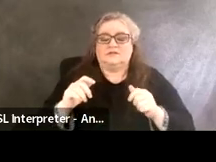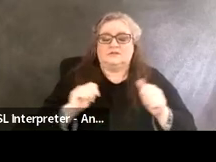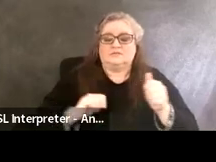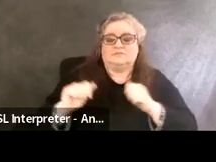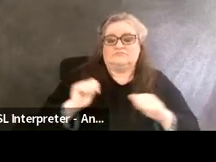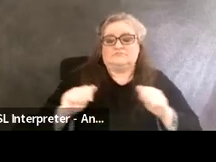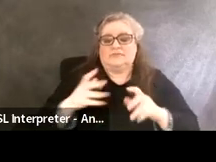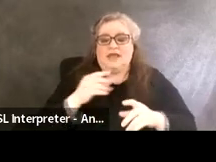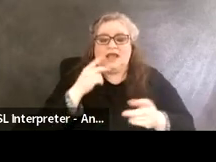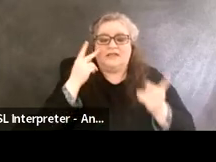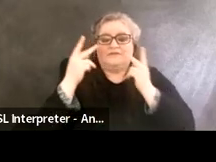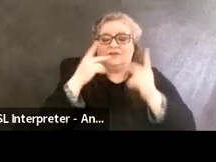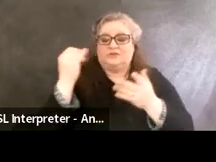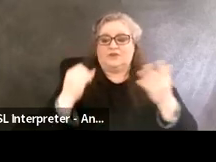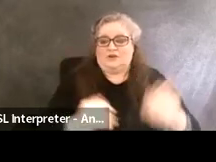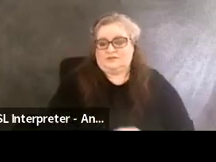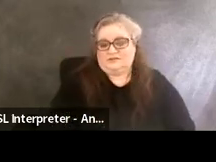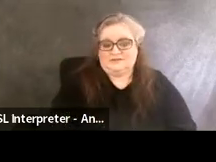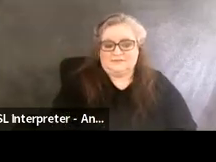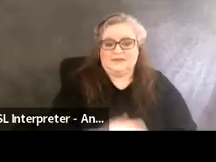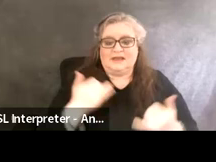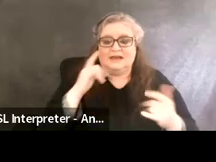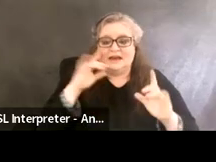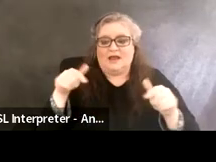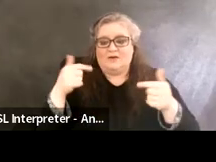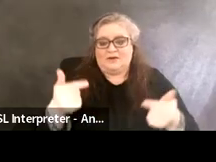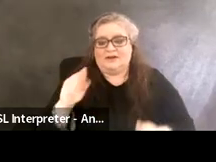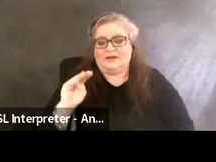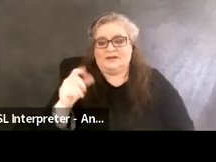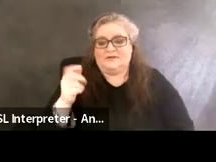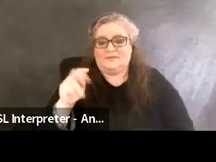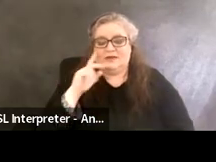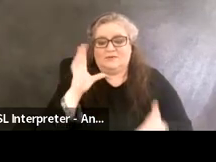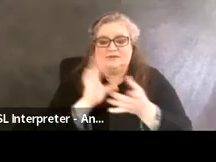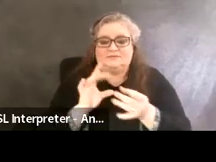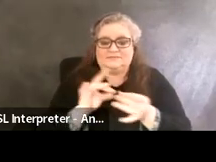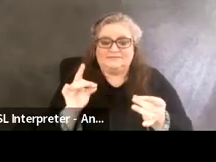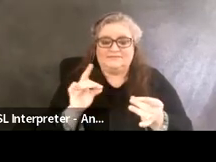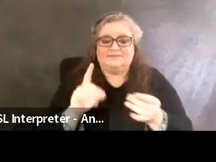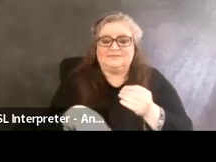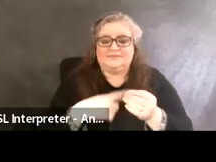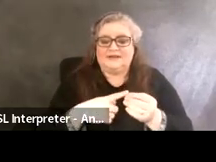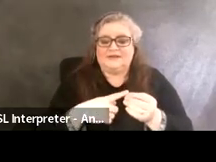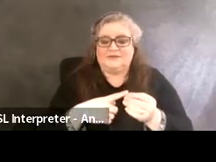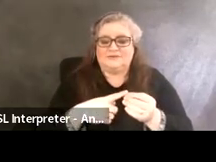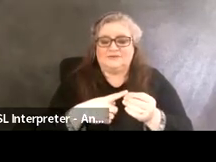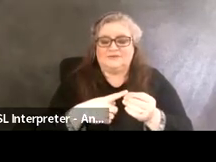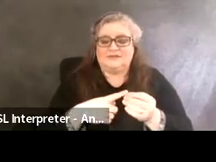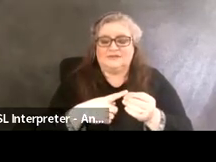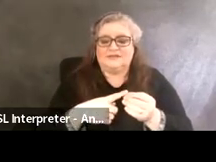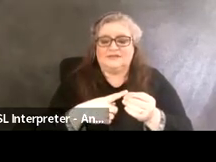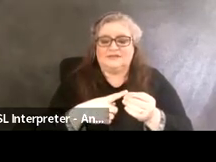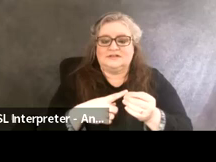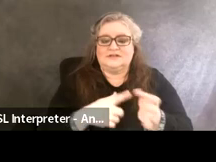arts. And now I'm going to hand it back to Megan, who's going to talk about